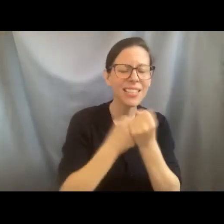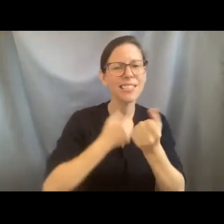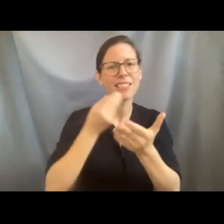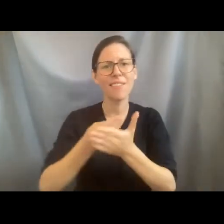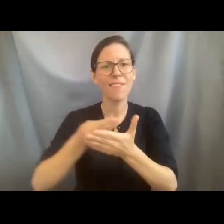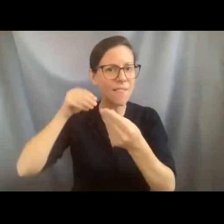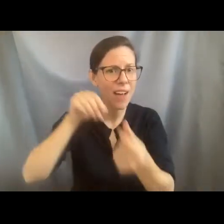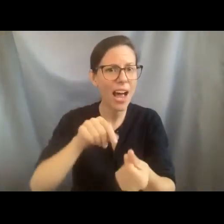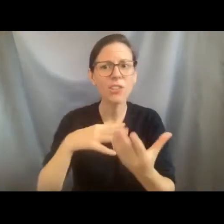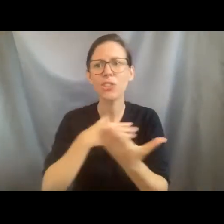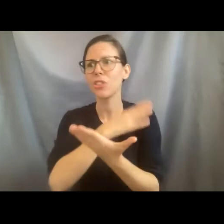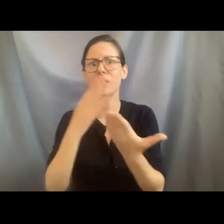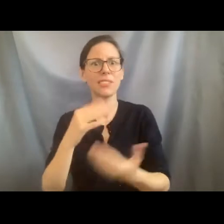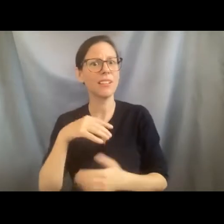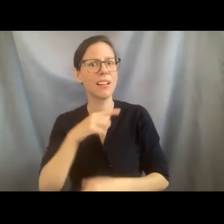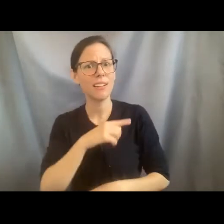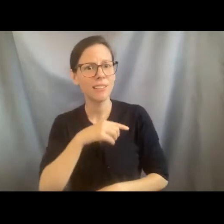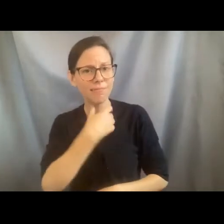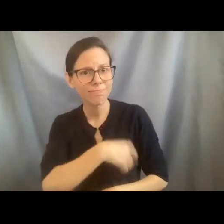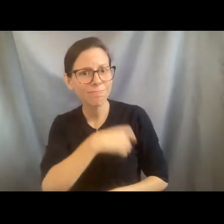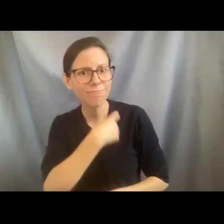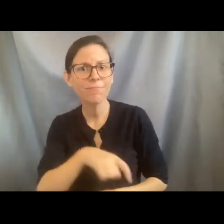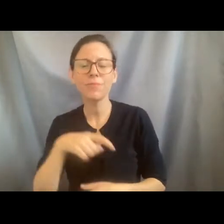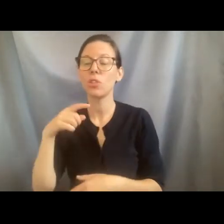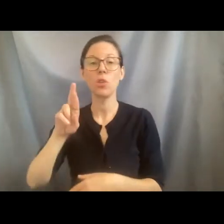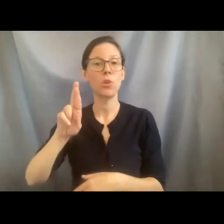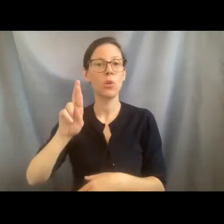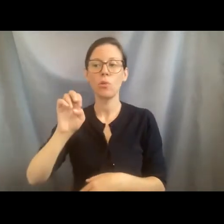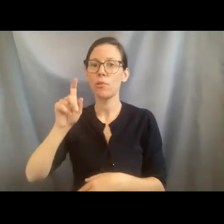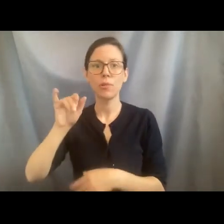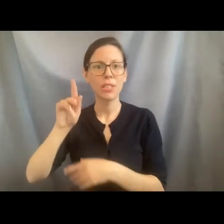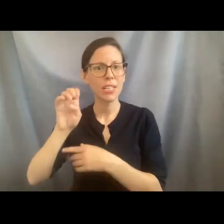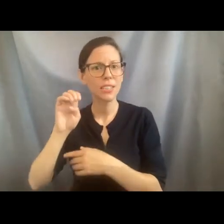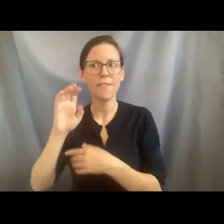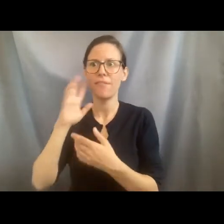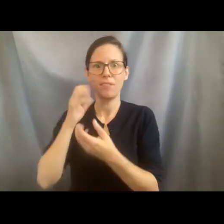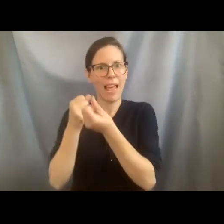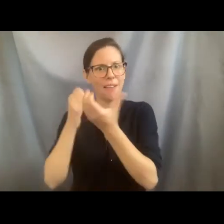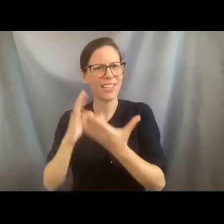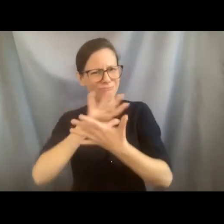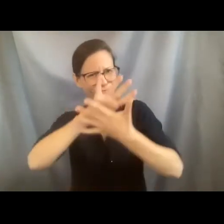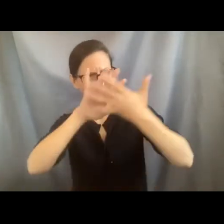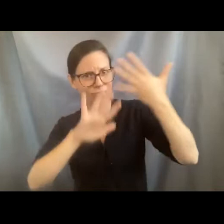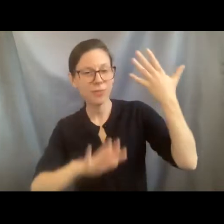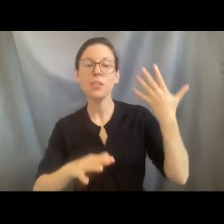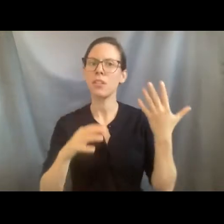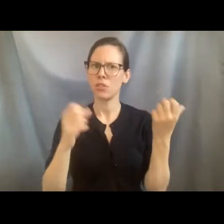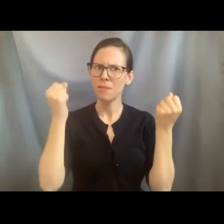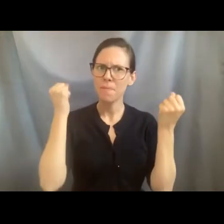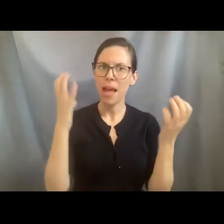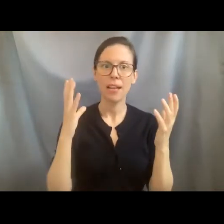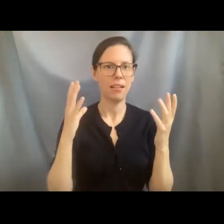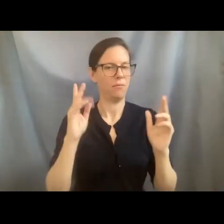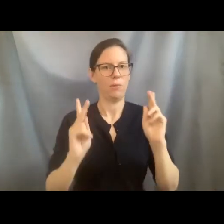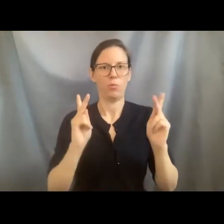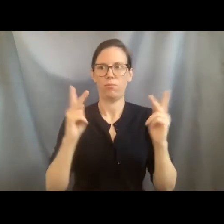and members of the General Assembly, reproductive justice champions. We have a lot of information for you today,